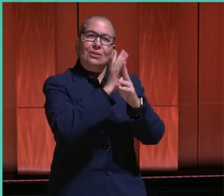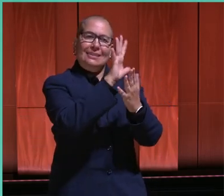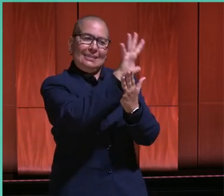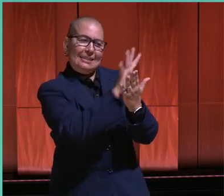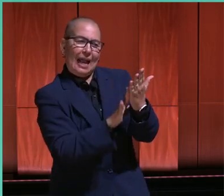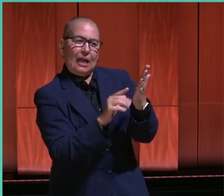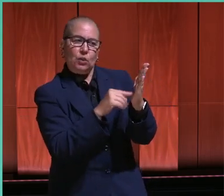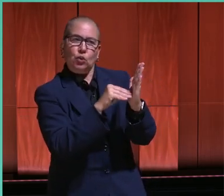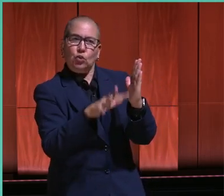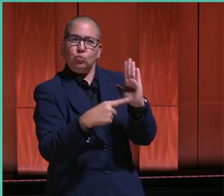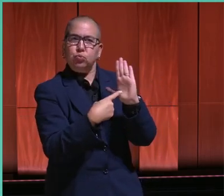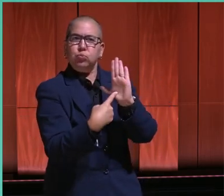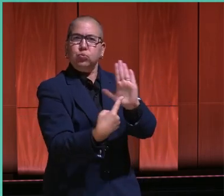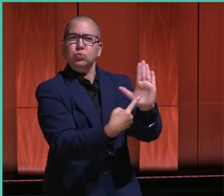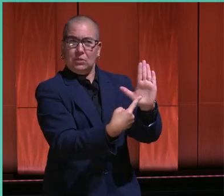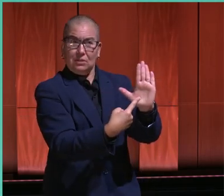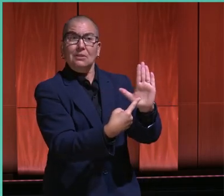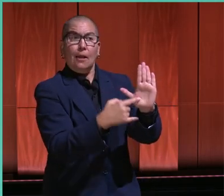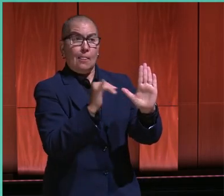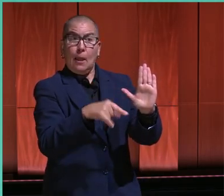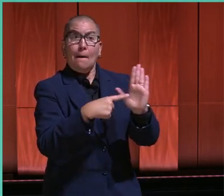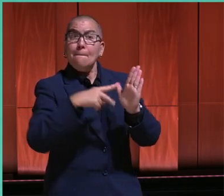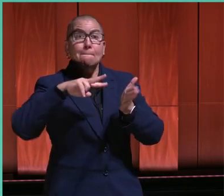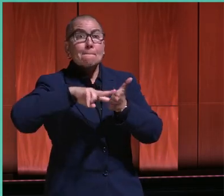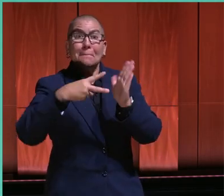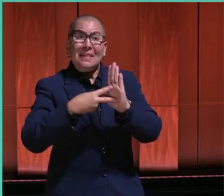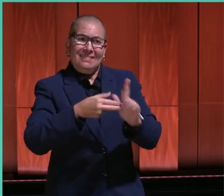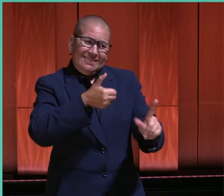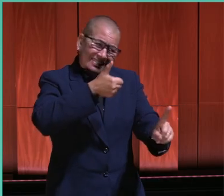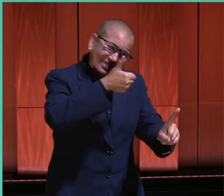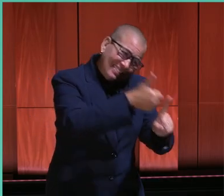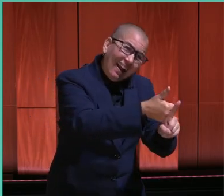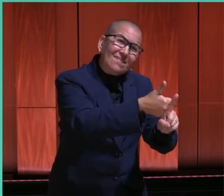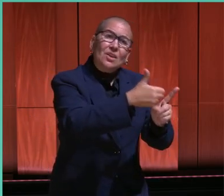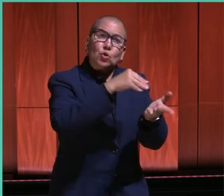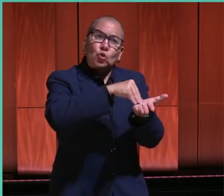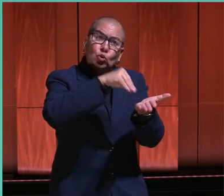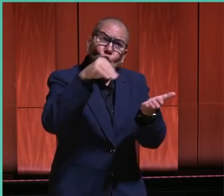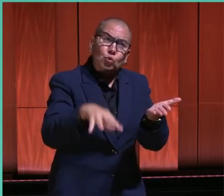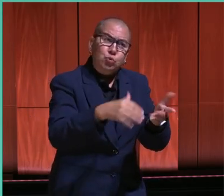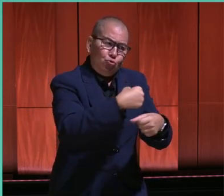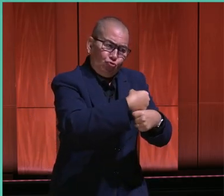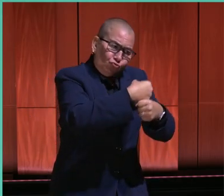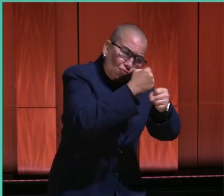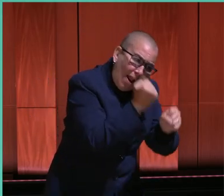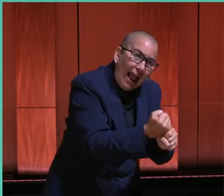our students are really the main constructors in their learning paths, and teachers are more facilitators,